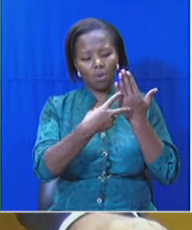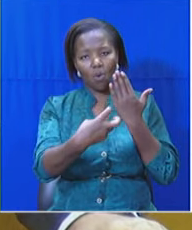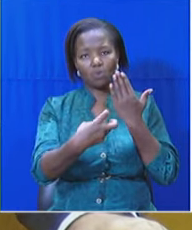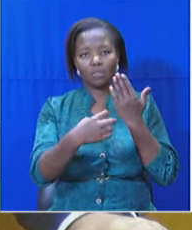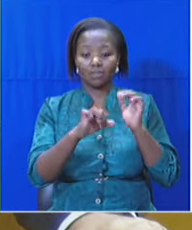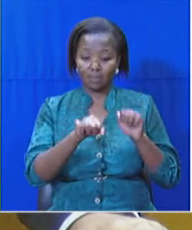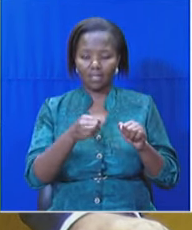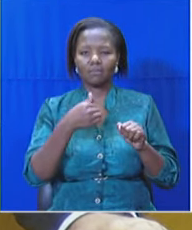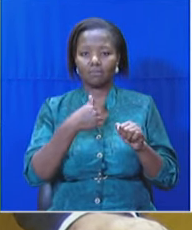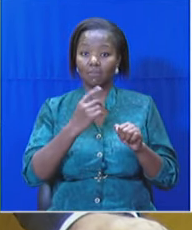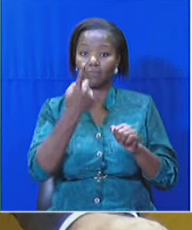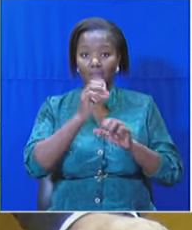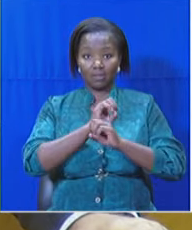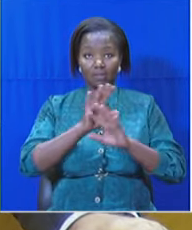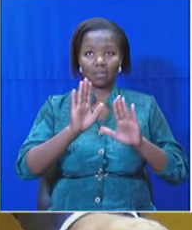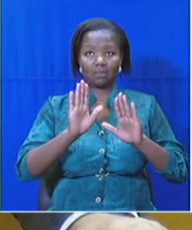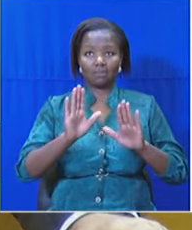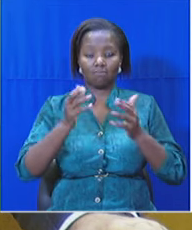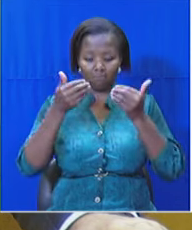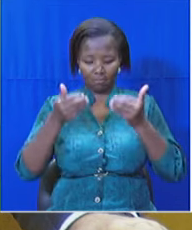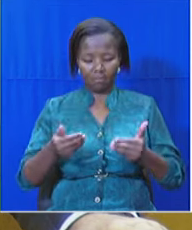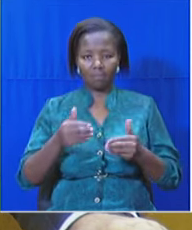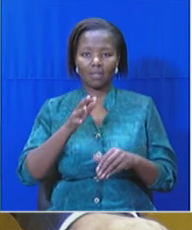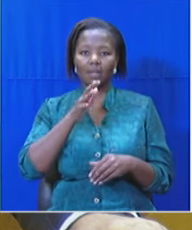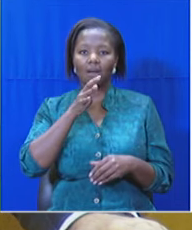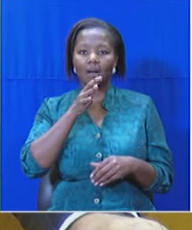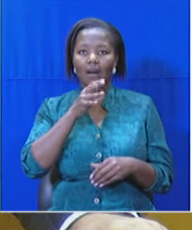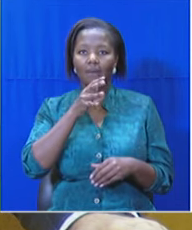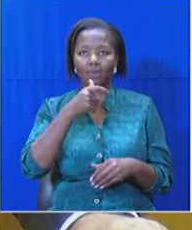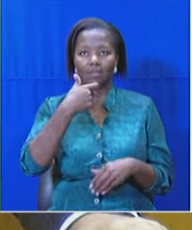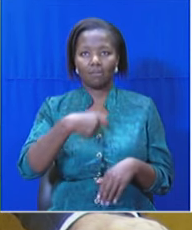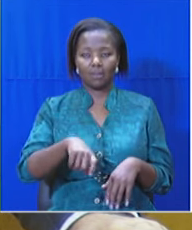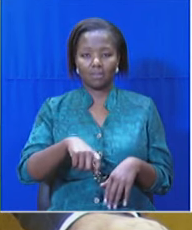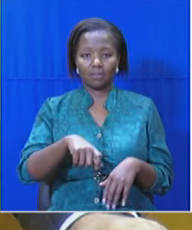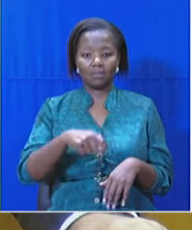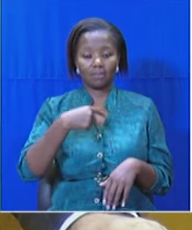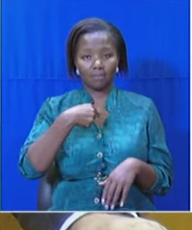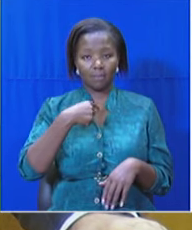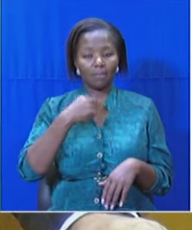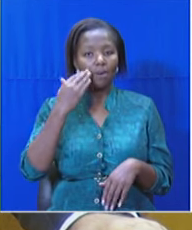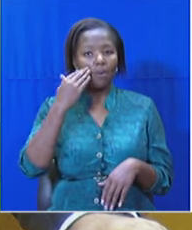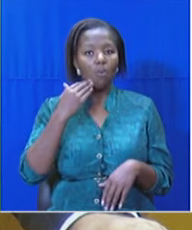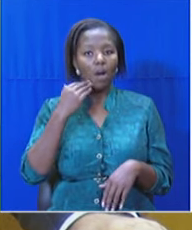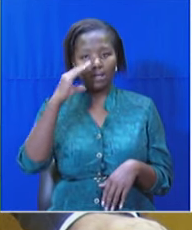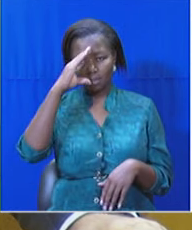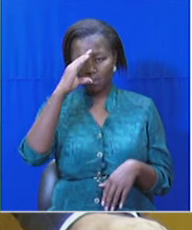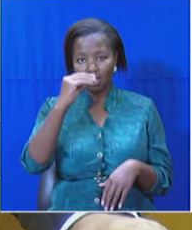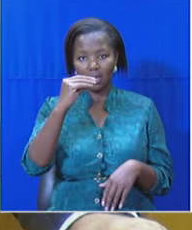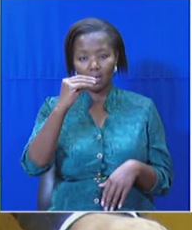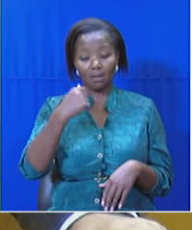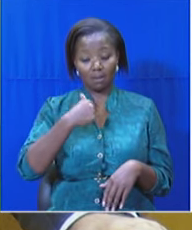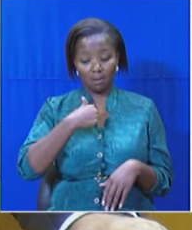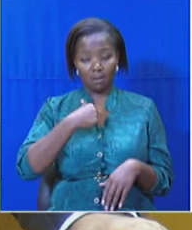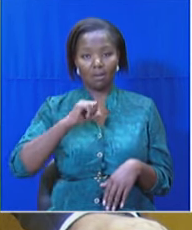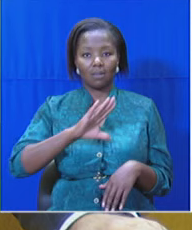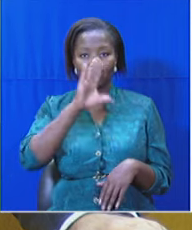there. I am an Afrikaner. I am a white man, I'm a South